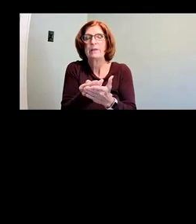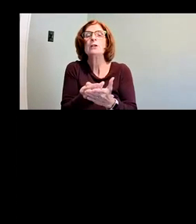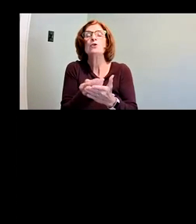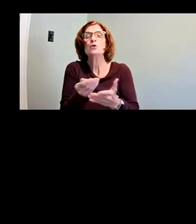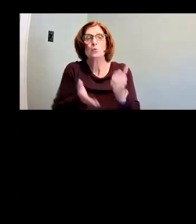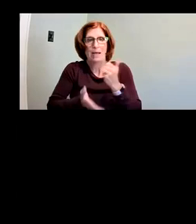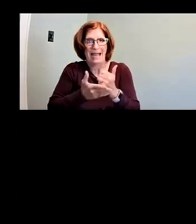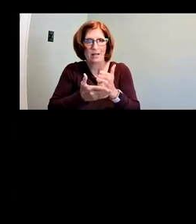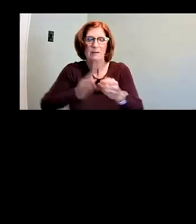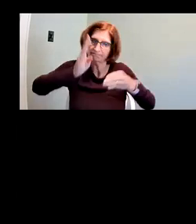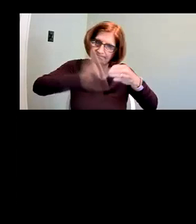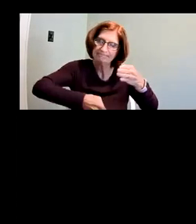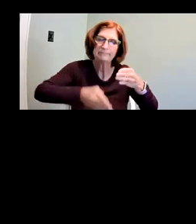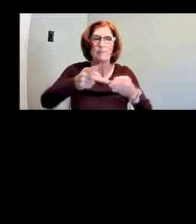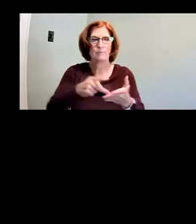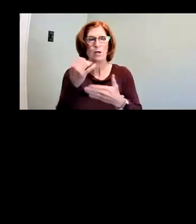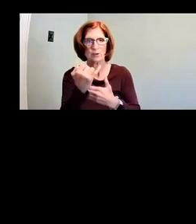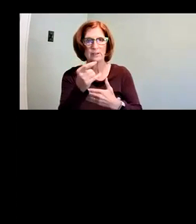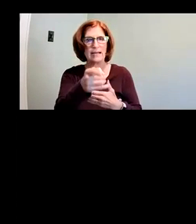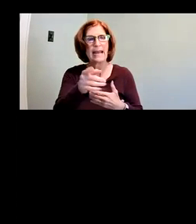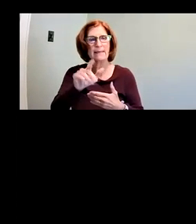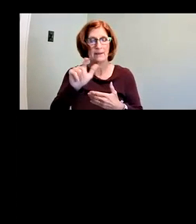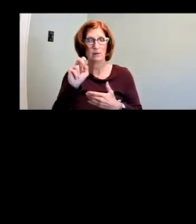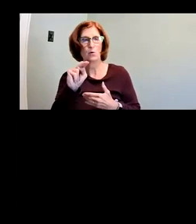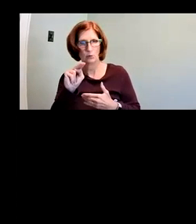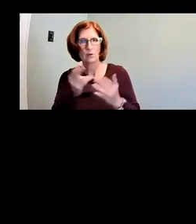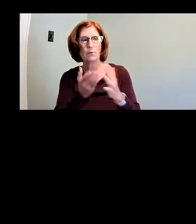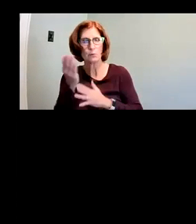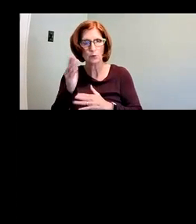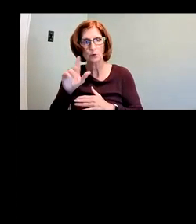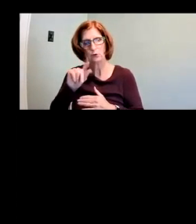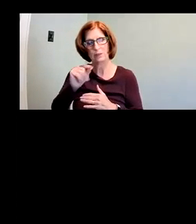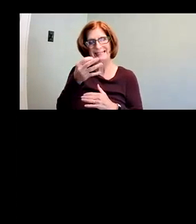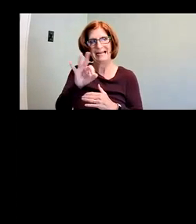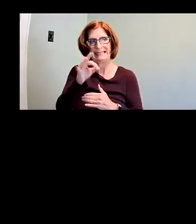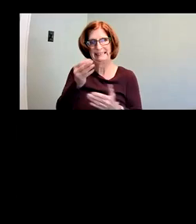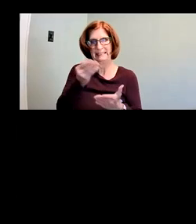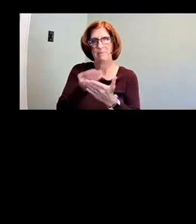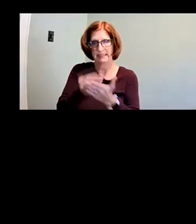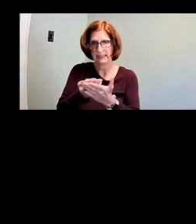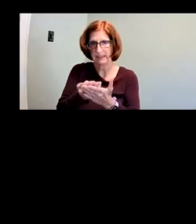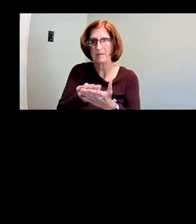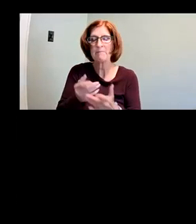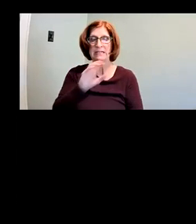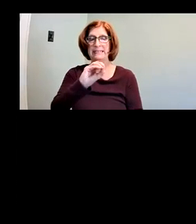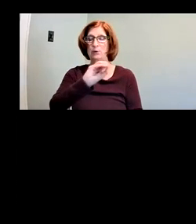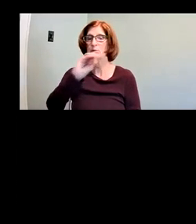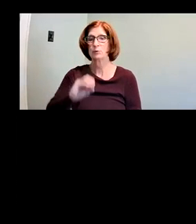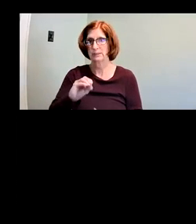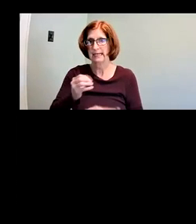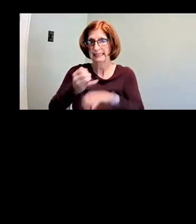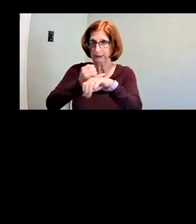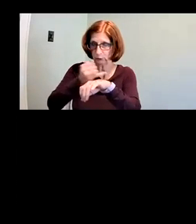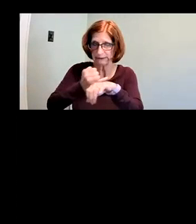fruition. And the loan would be sourced by Home 2019 funds. I would have a 0% interest rate, a cash